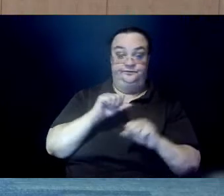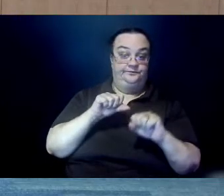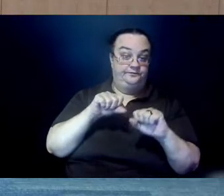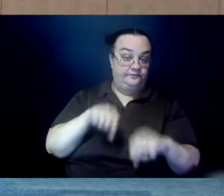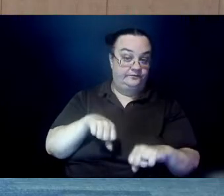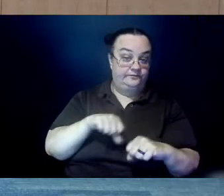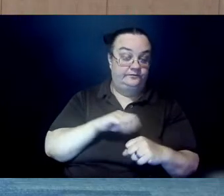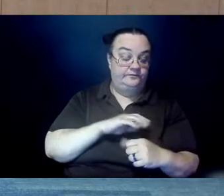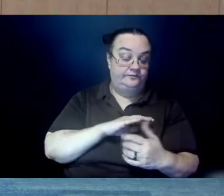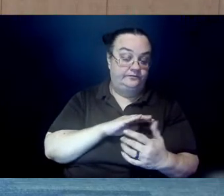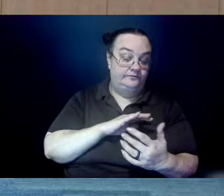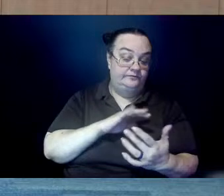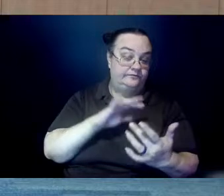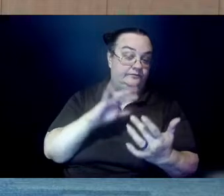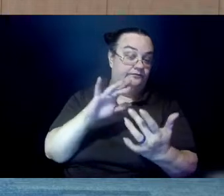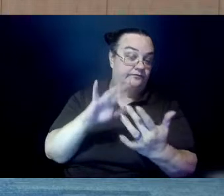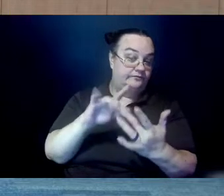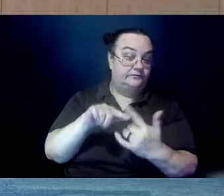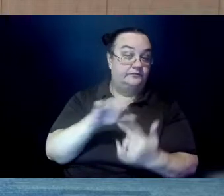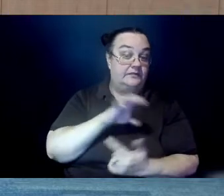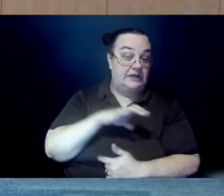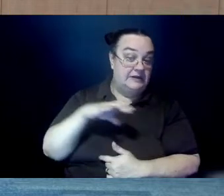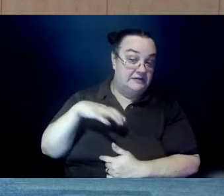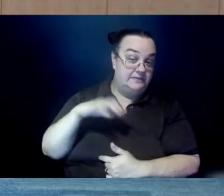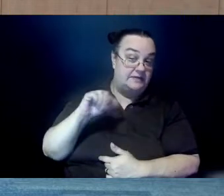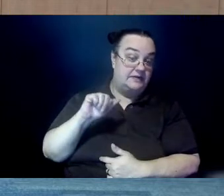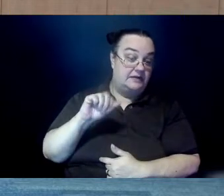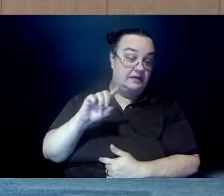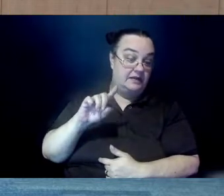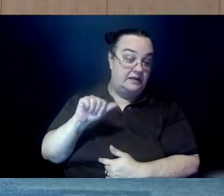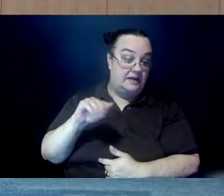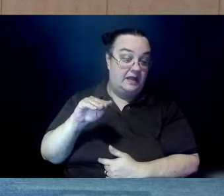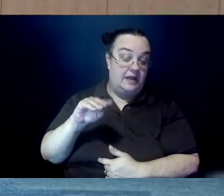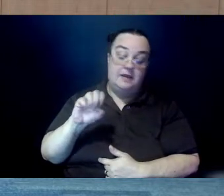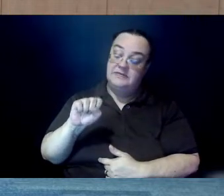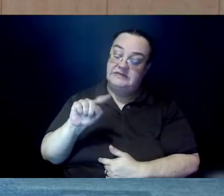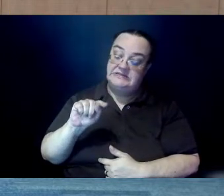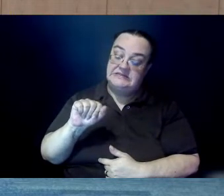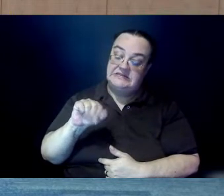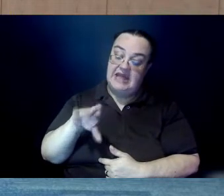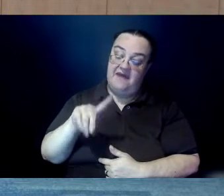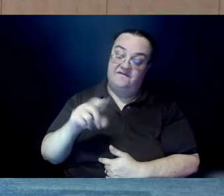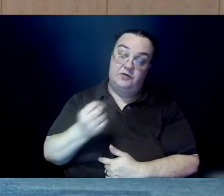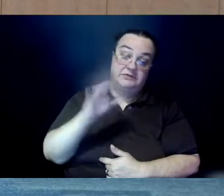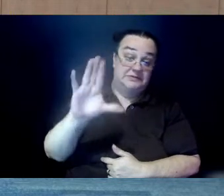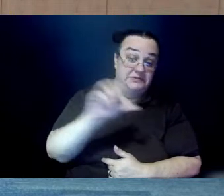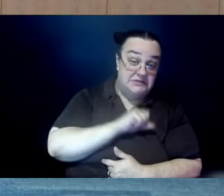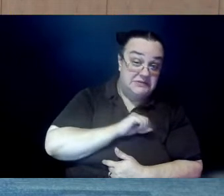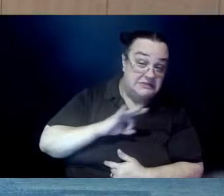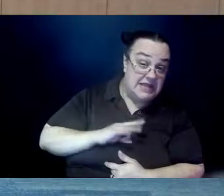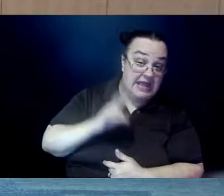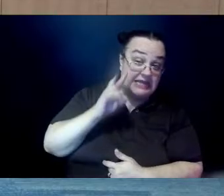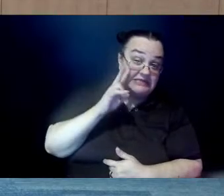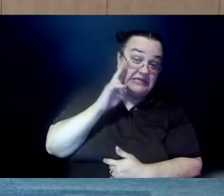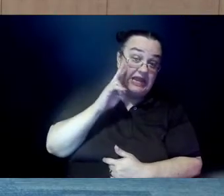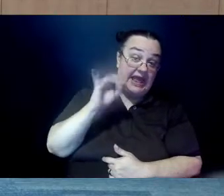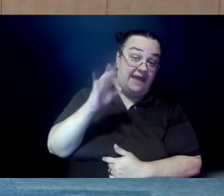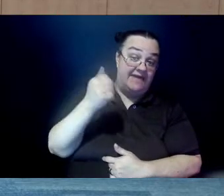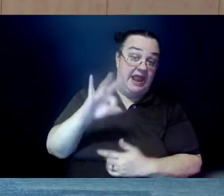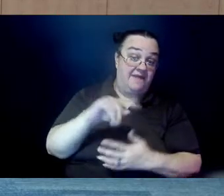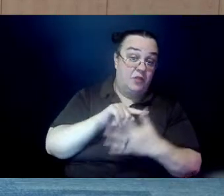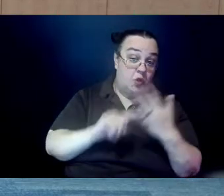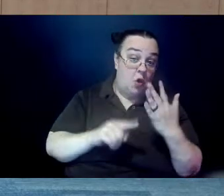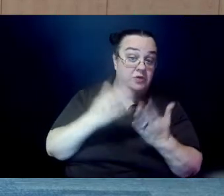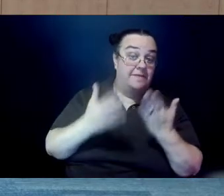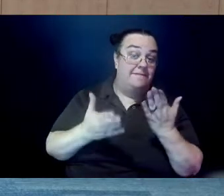to Councilmember Adam Stafford's staff to see if any of those might qualify for project